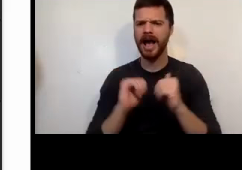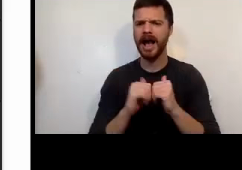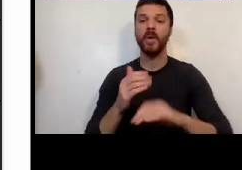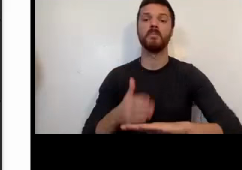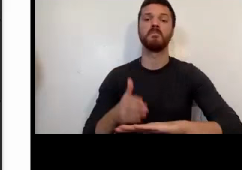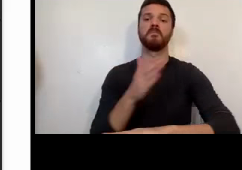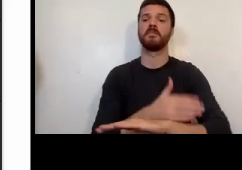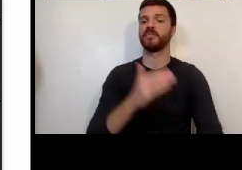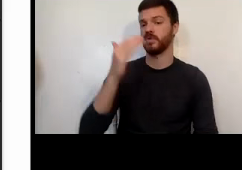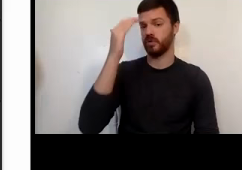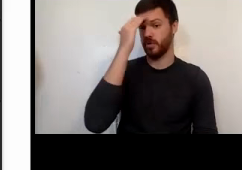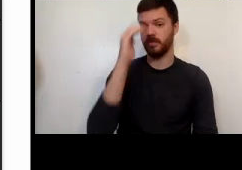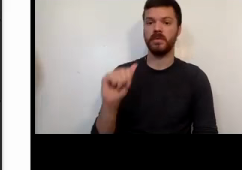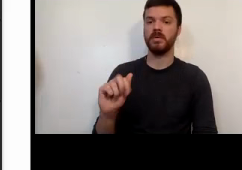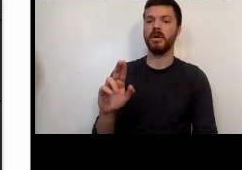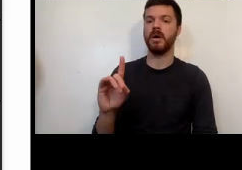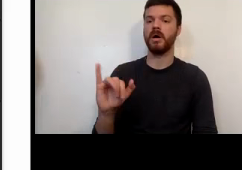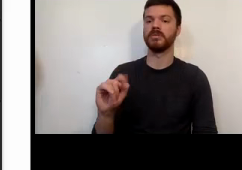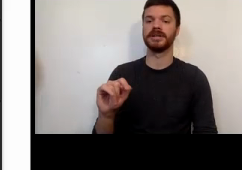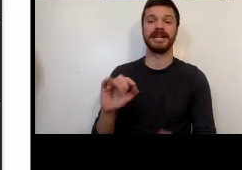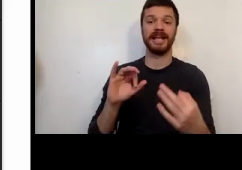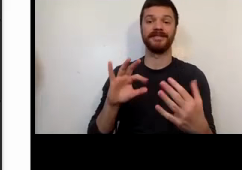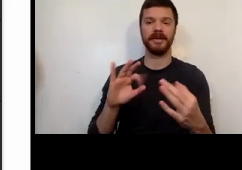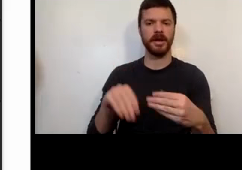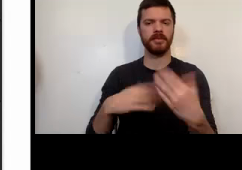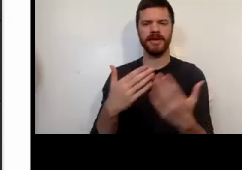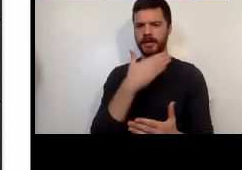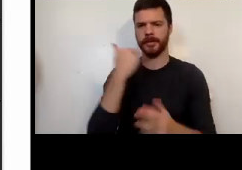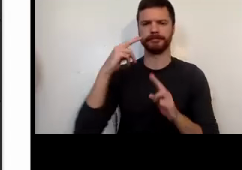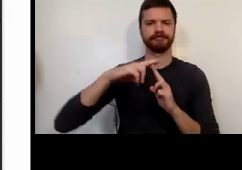about how audit and feedback could be delivered optimally.